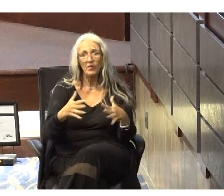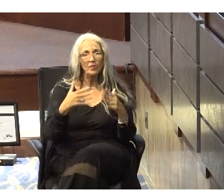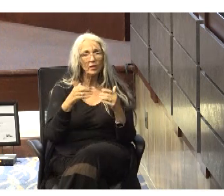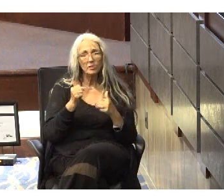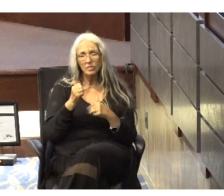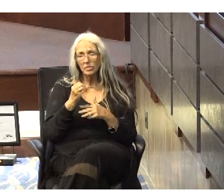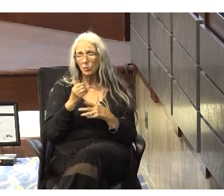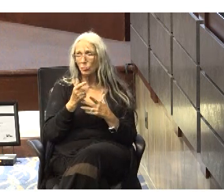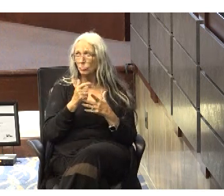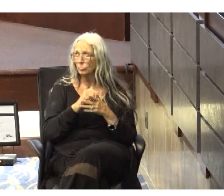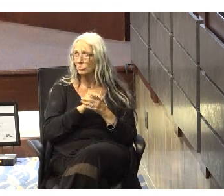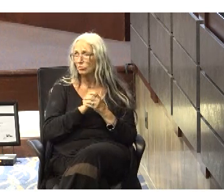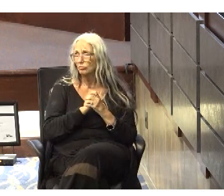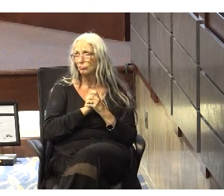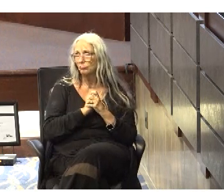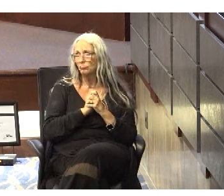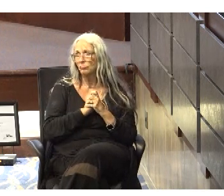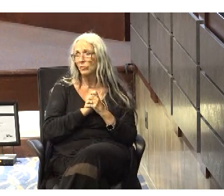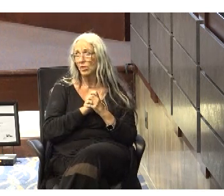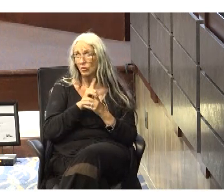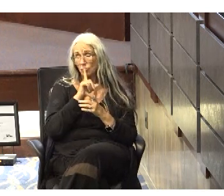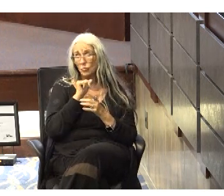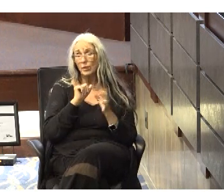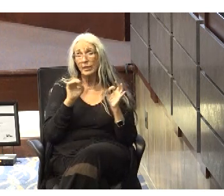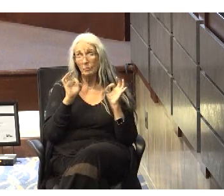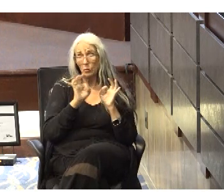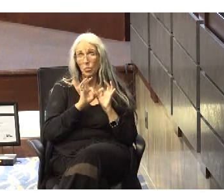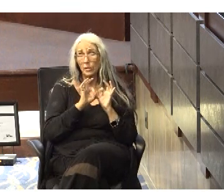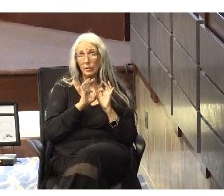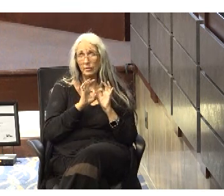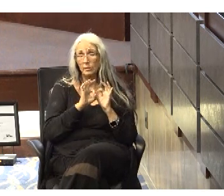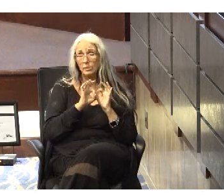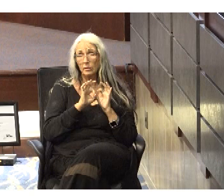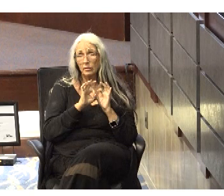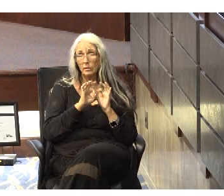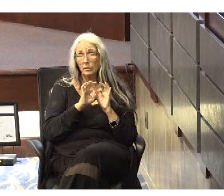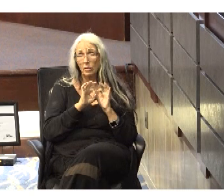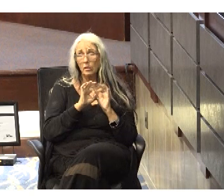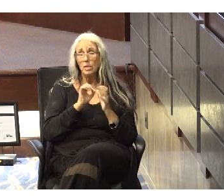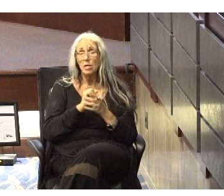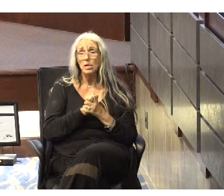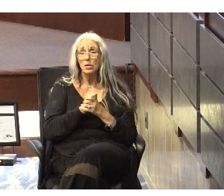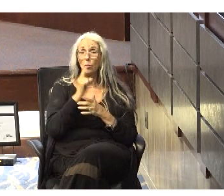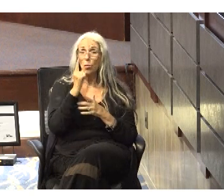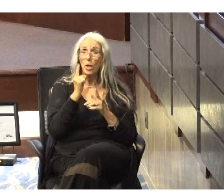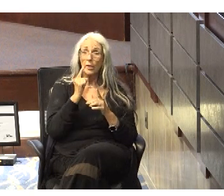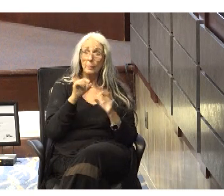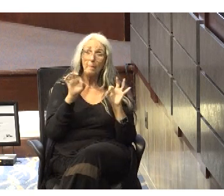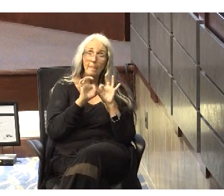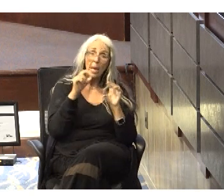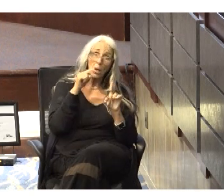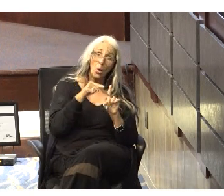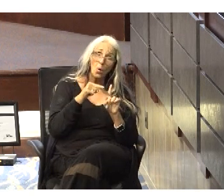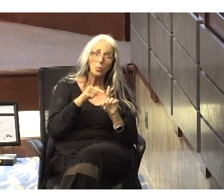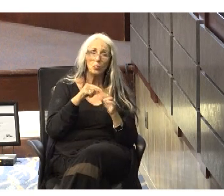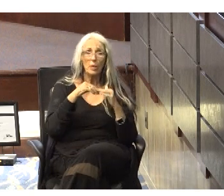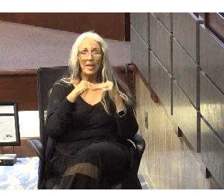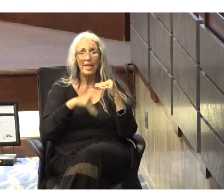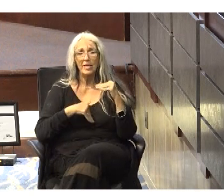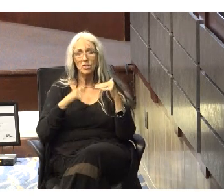can set the tax rates timely. And so it is quite important. So one of the main goals is to reduce the stress for the